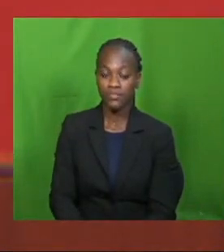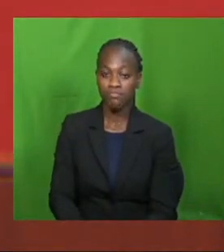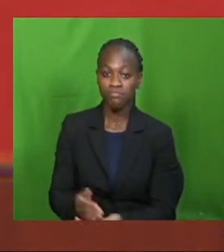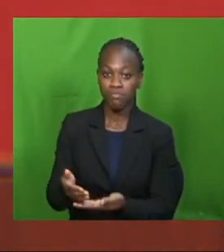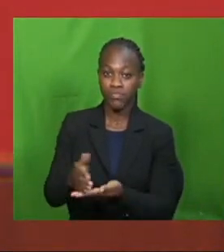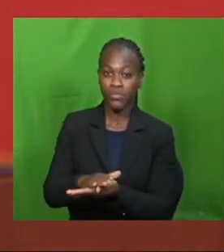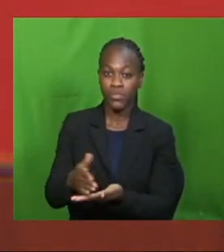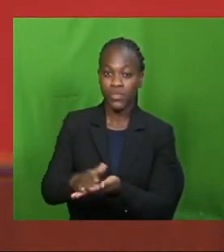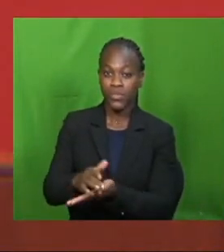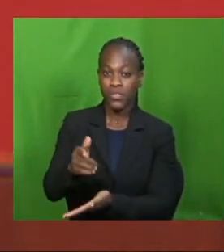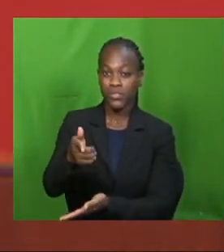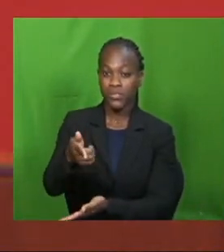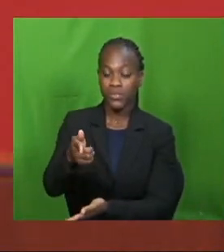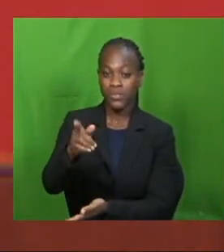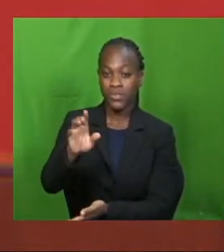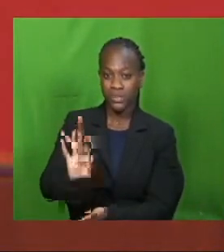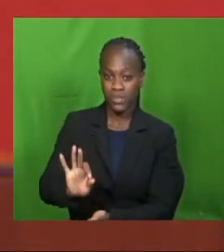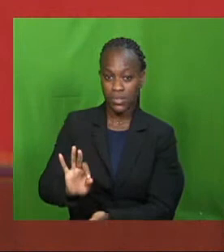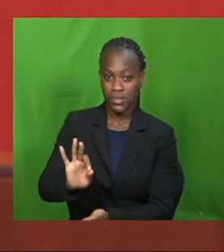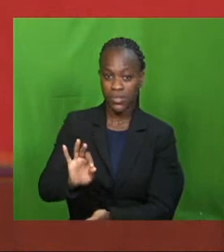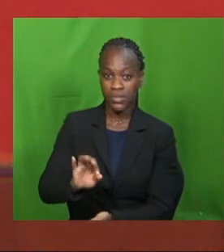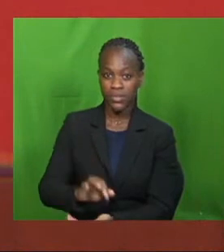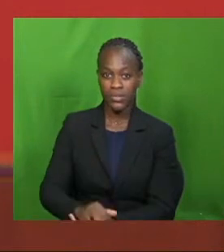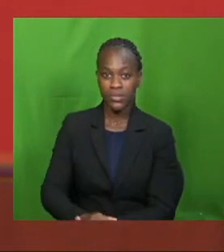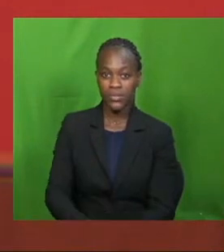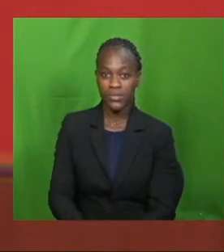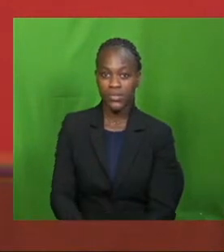Page number 29.